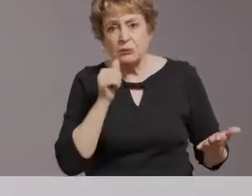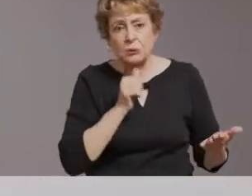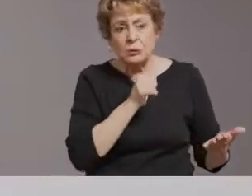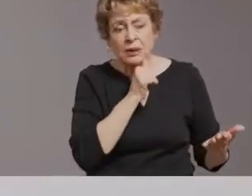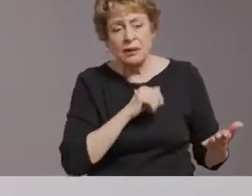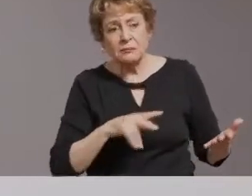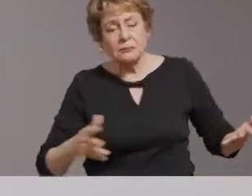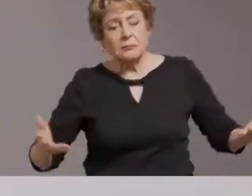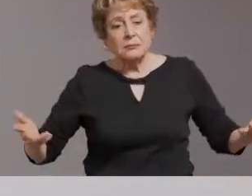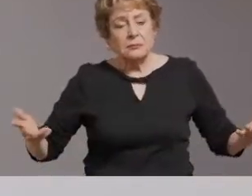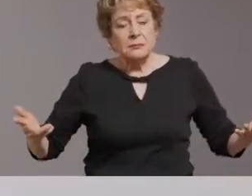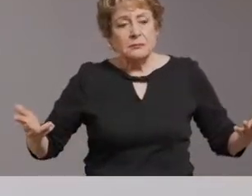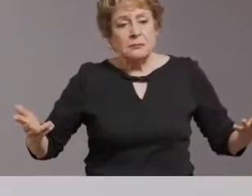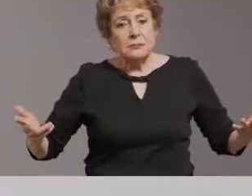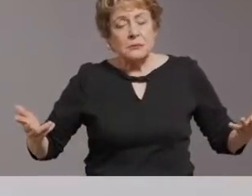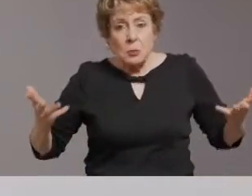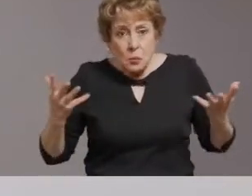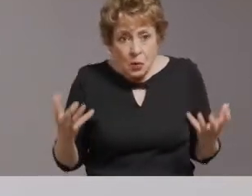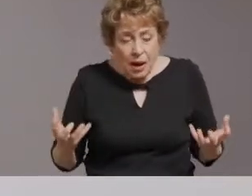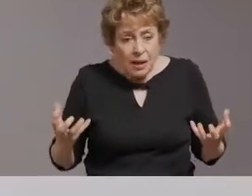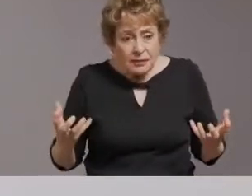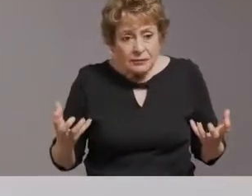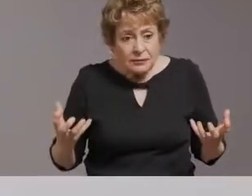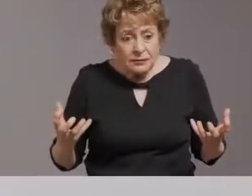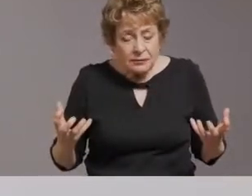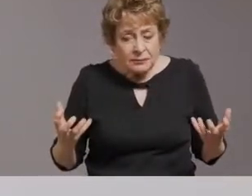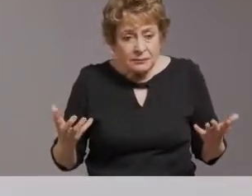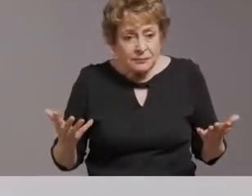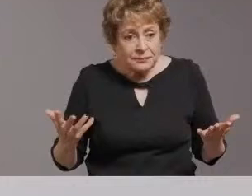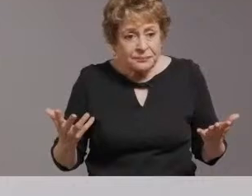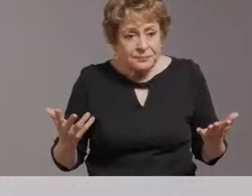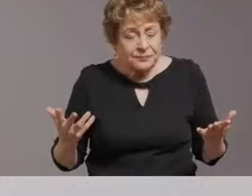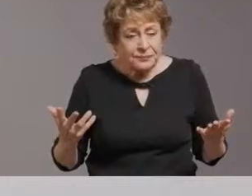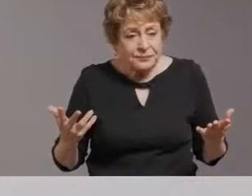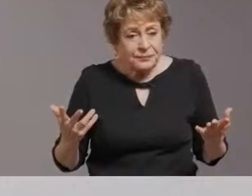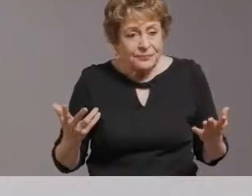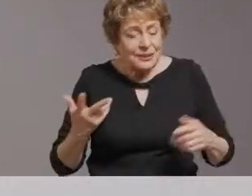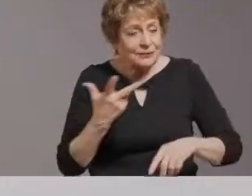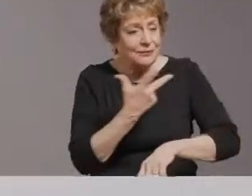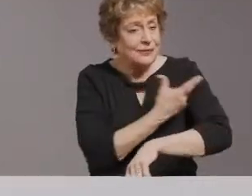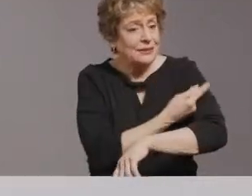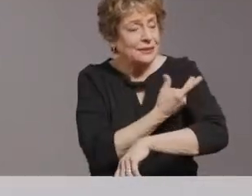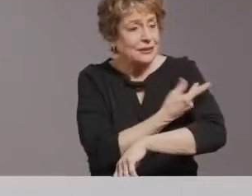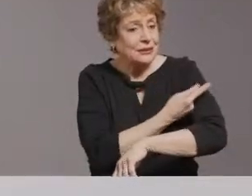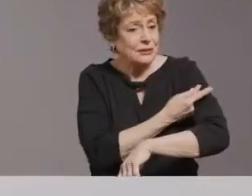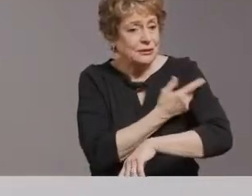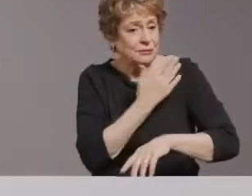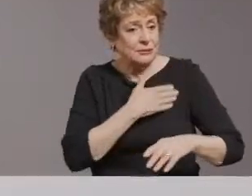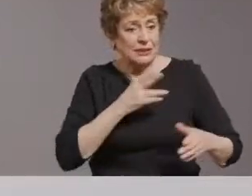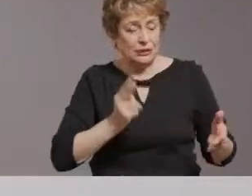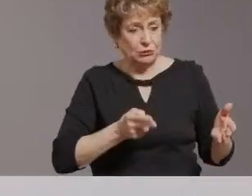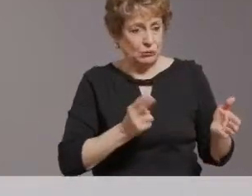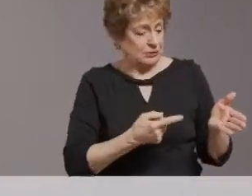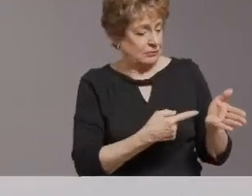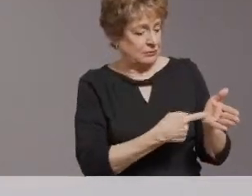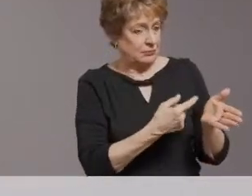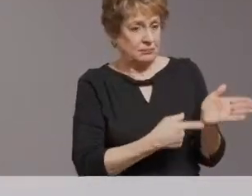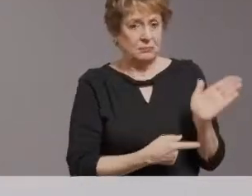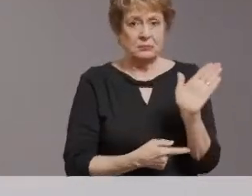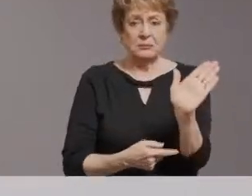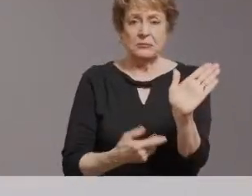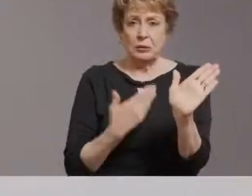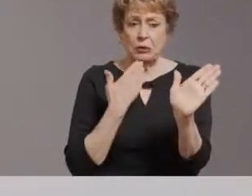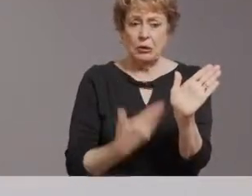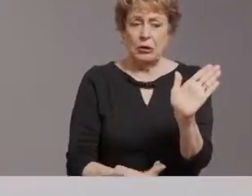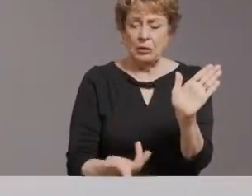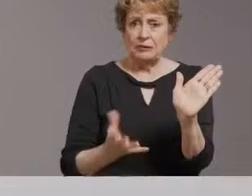think that, or that vaccine history, I think that there should be a very easy way for Arizonans to do that. We would like to facilitate